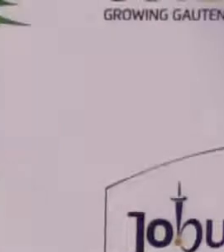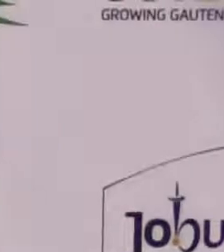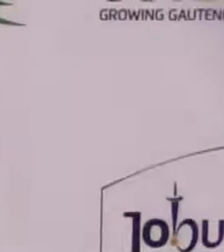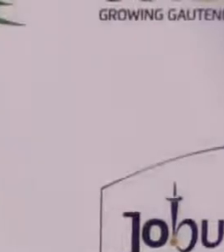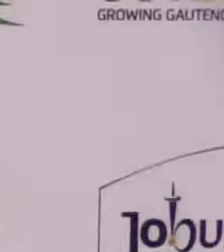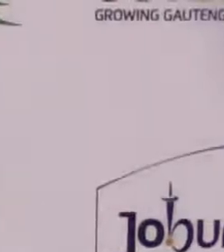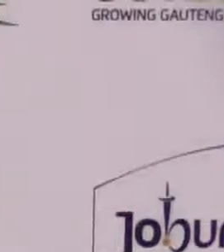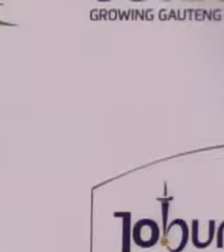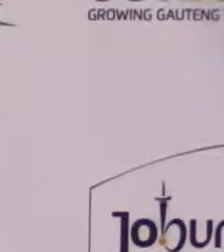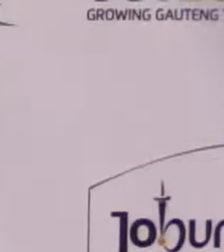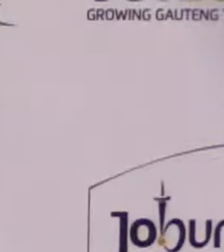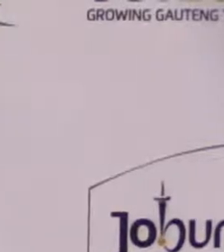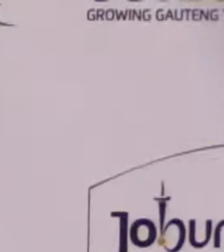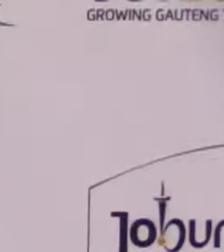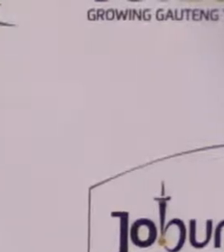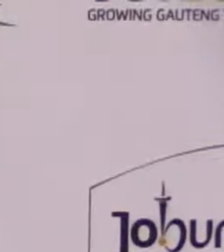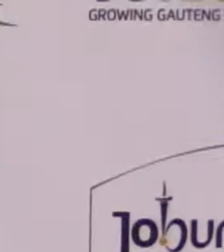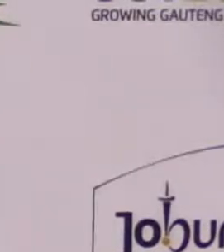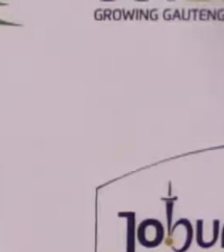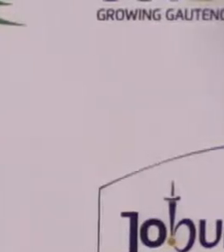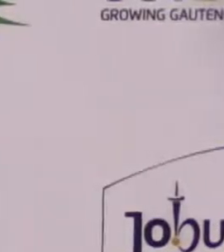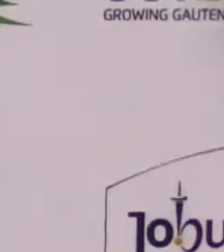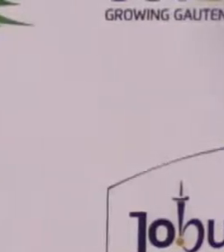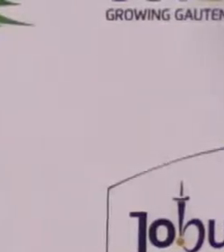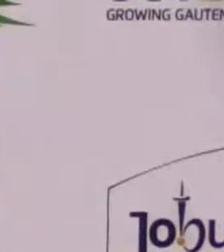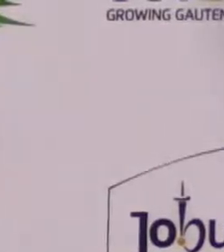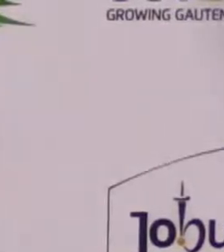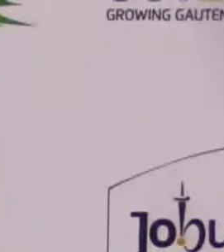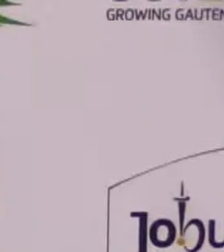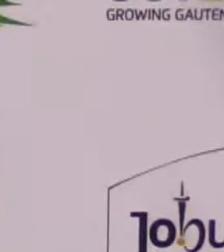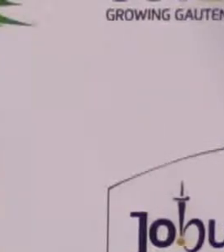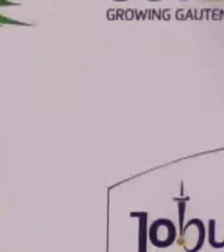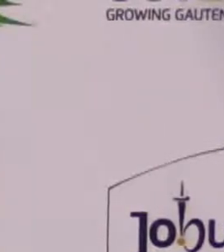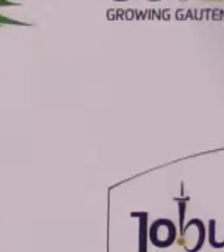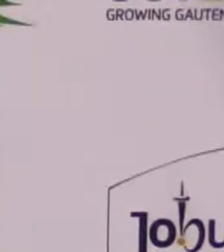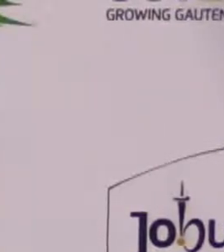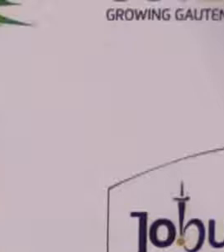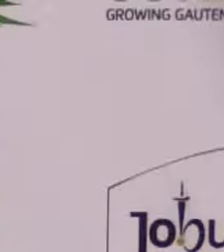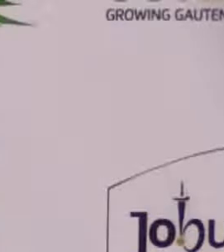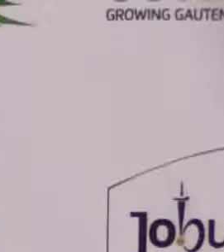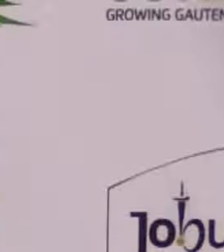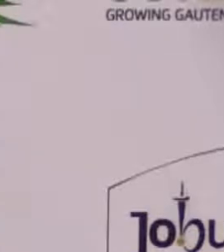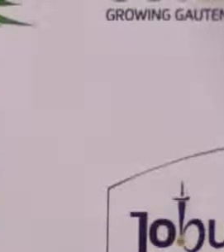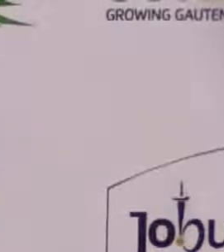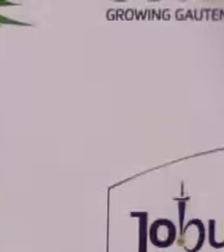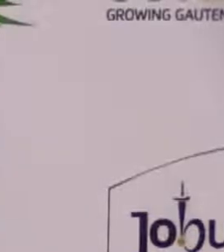You were given many numbers by the doctor from infrastructure.